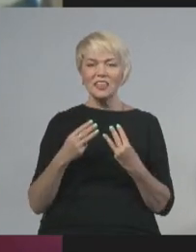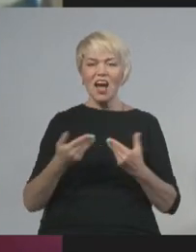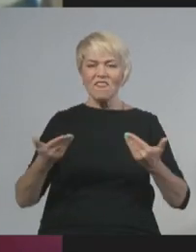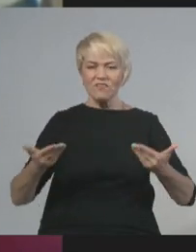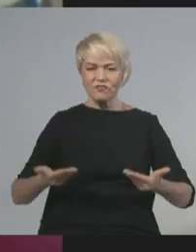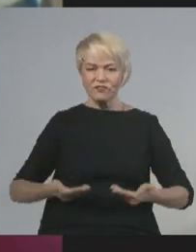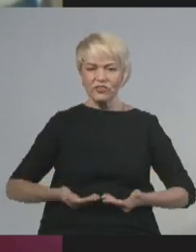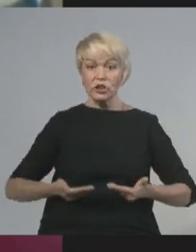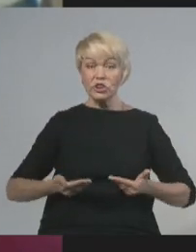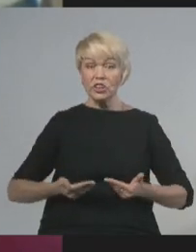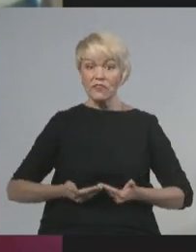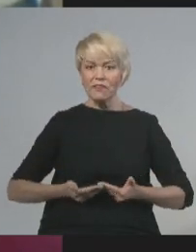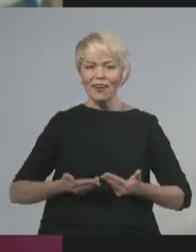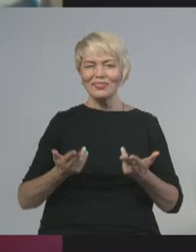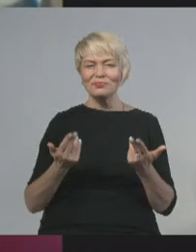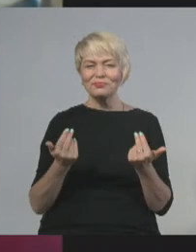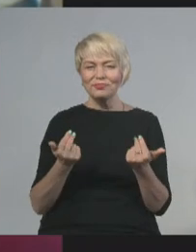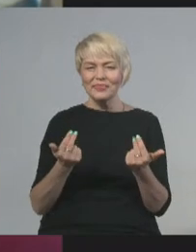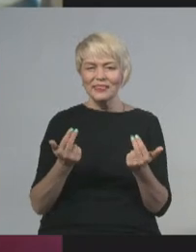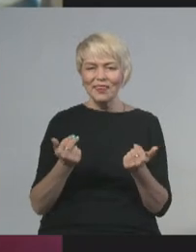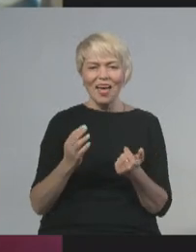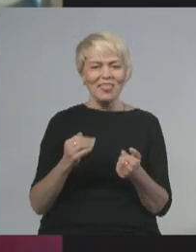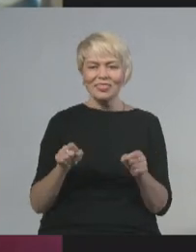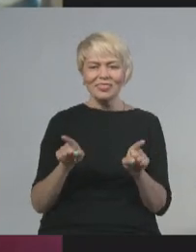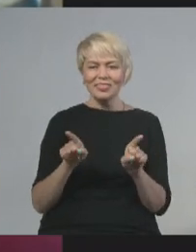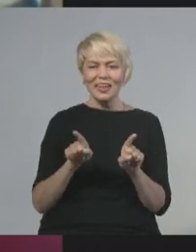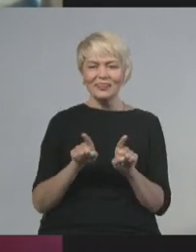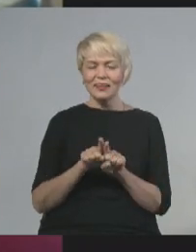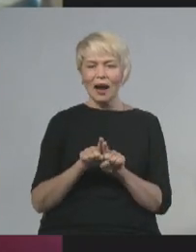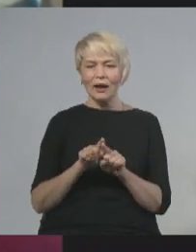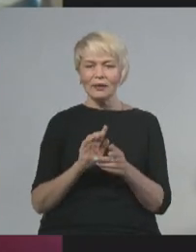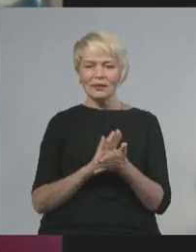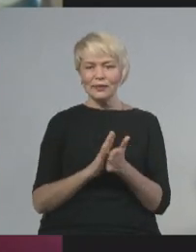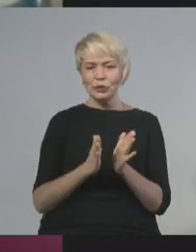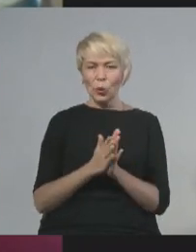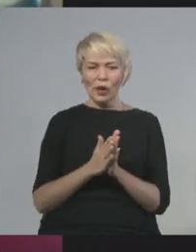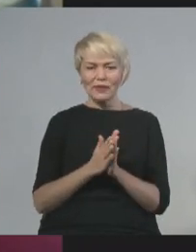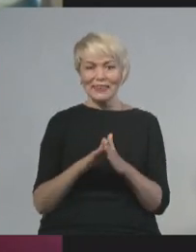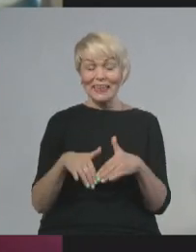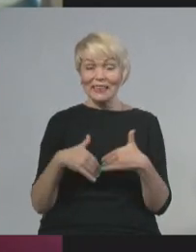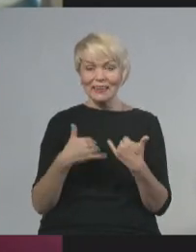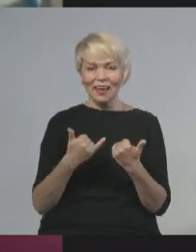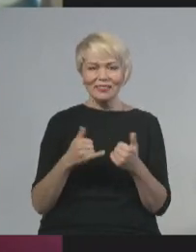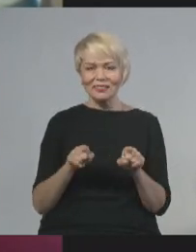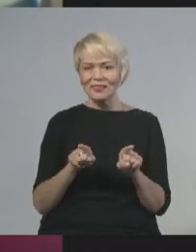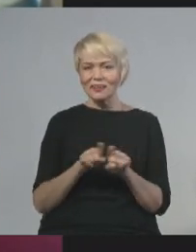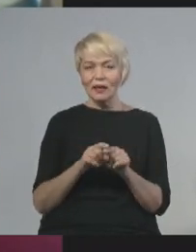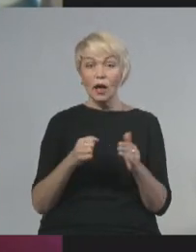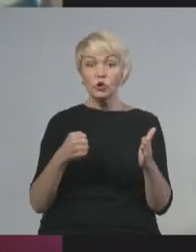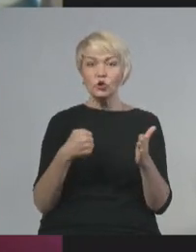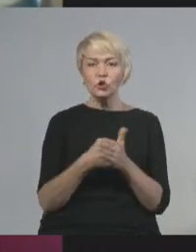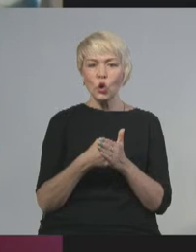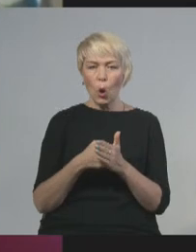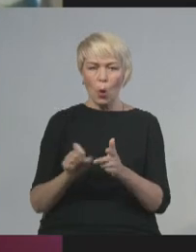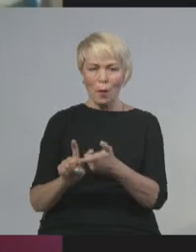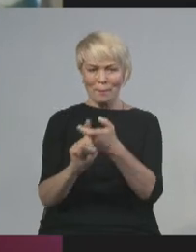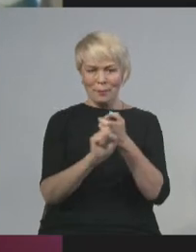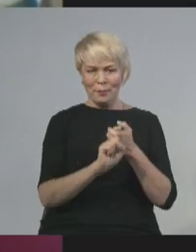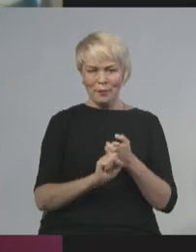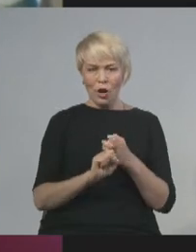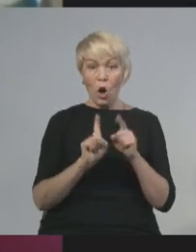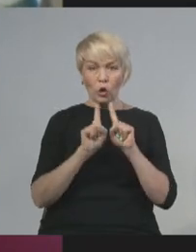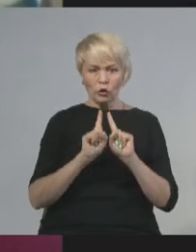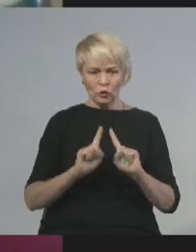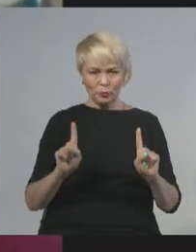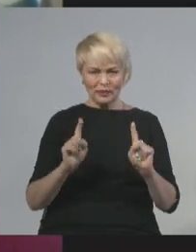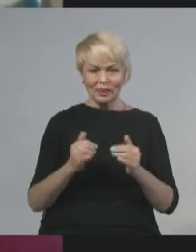not as a as a at the stage that it was before the pandemic but um especially the freelance journalists that we worry the most about